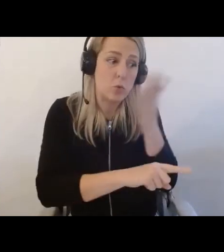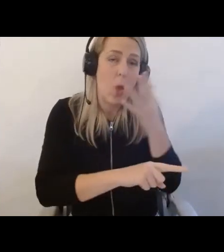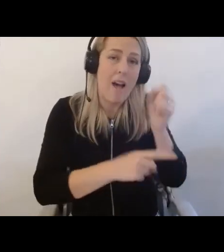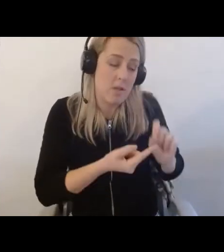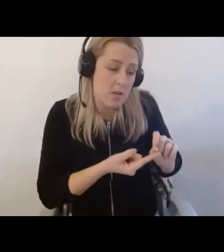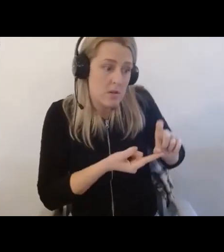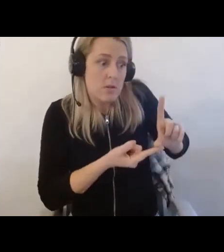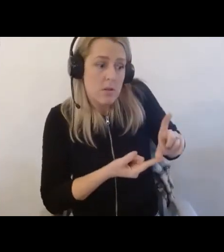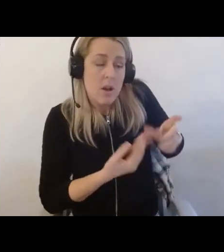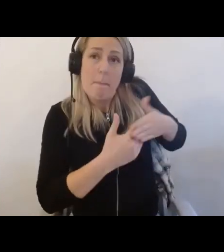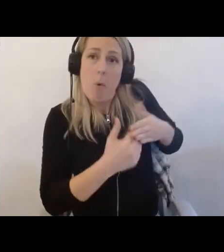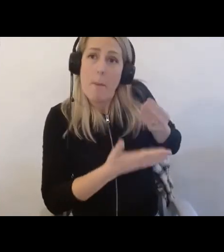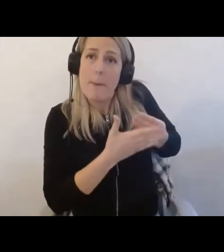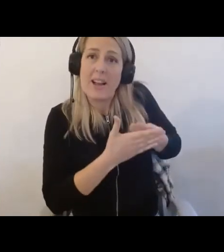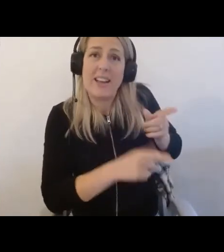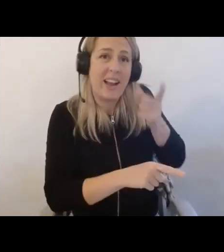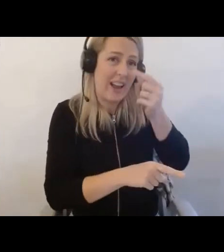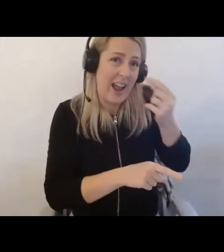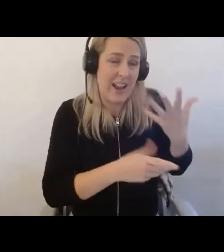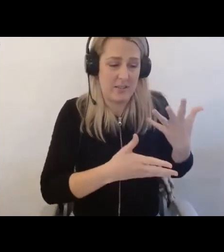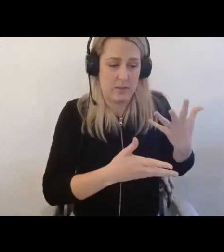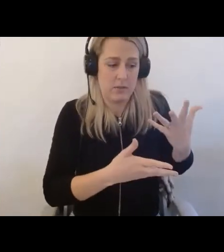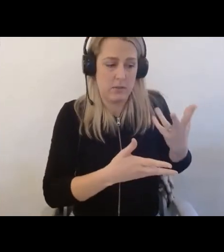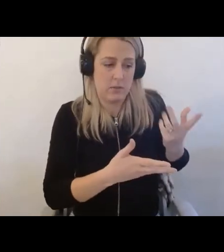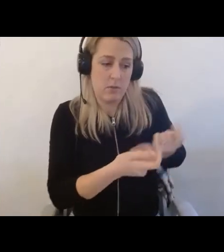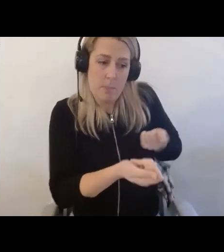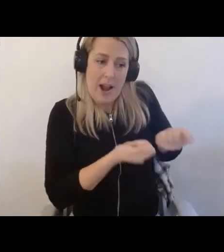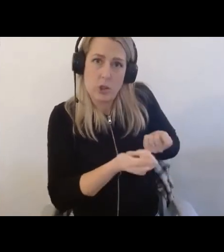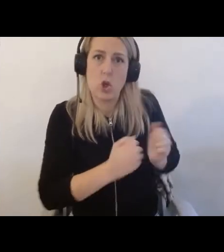not taking a risk